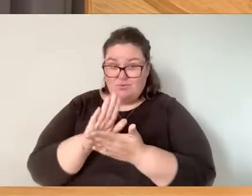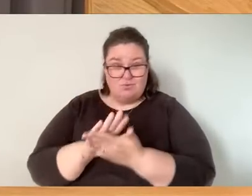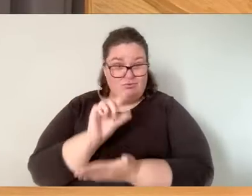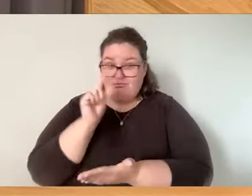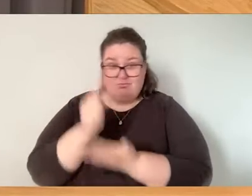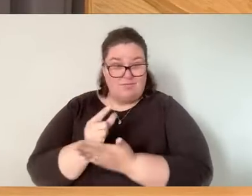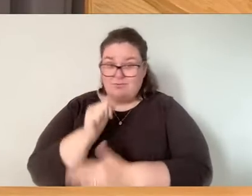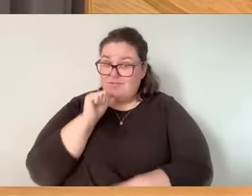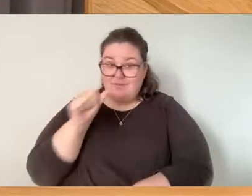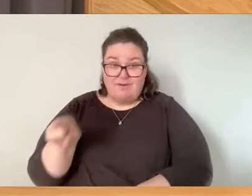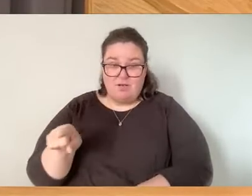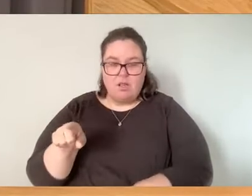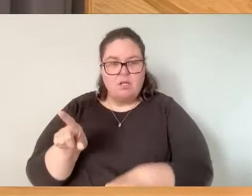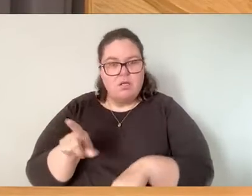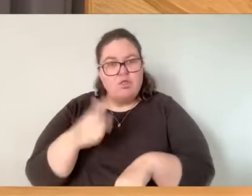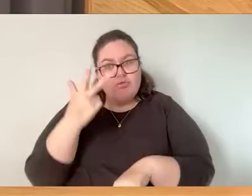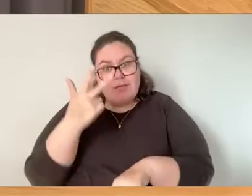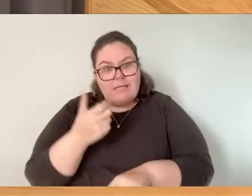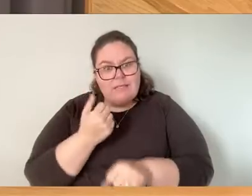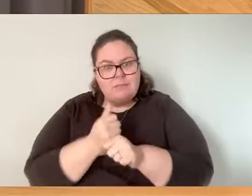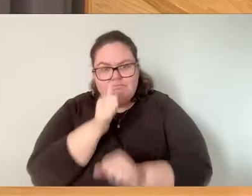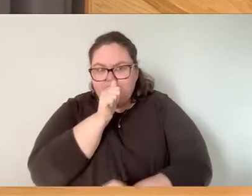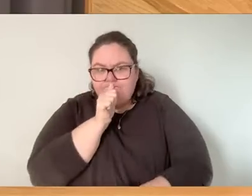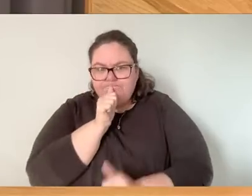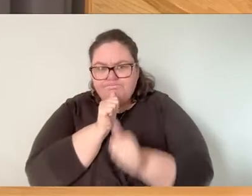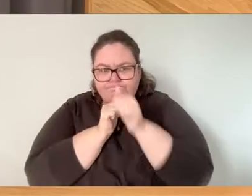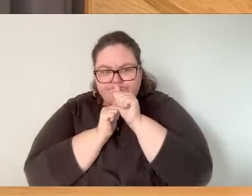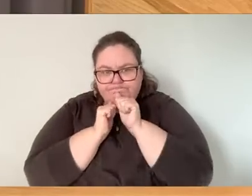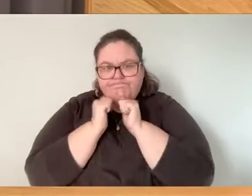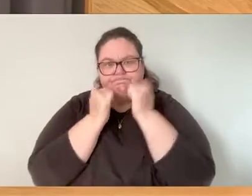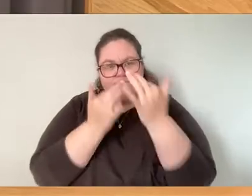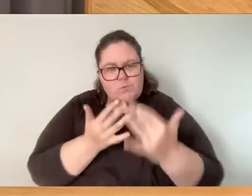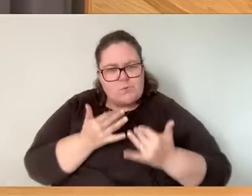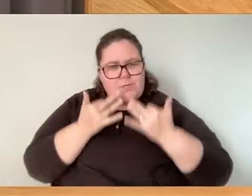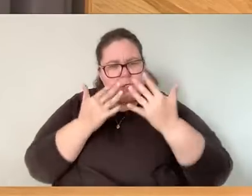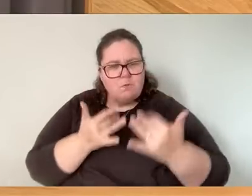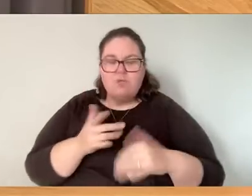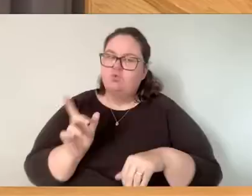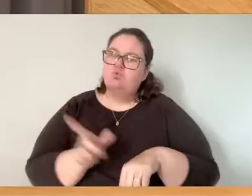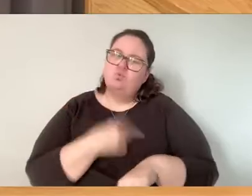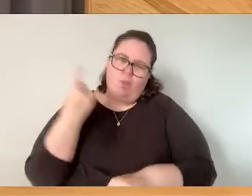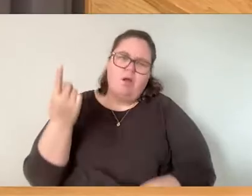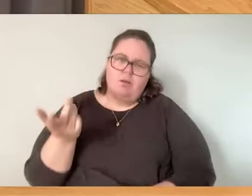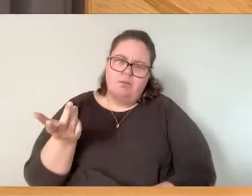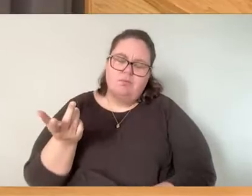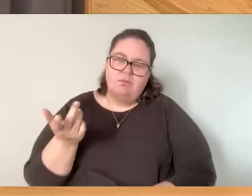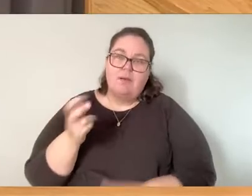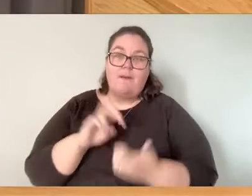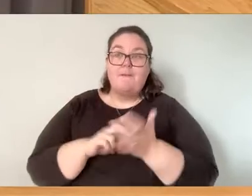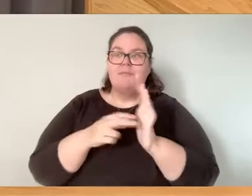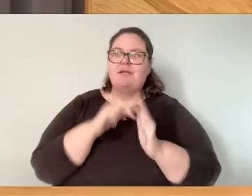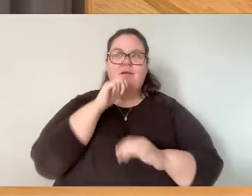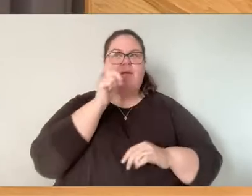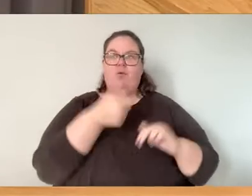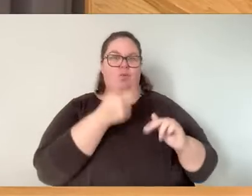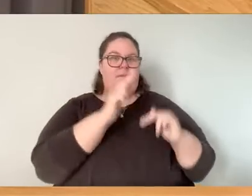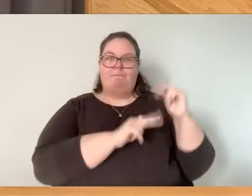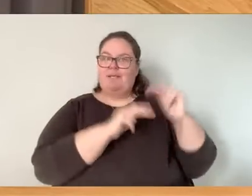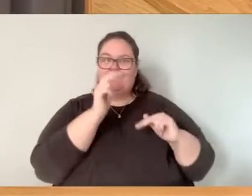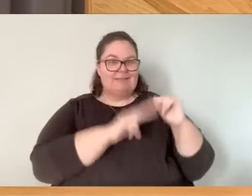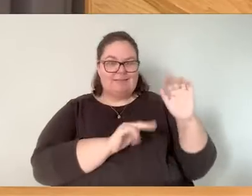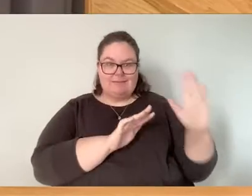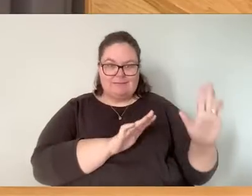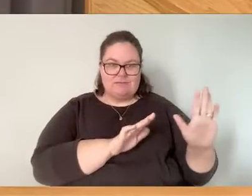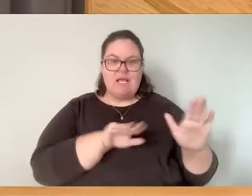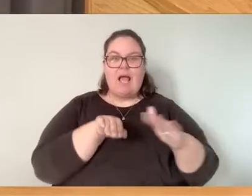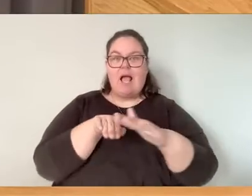That's too long. And so accessibility standards aren't just about the built environment, they're about access to services, timely